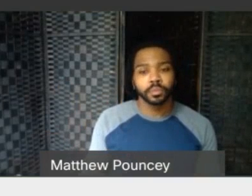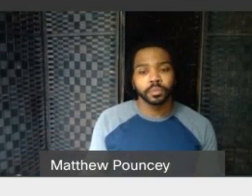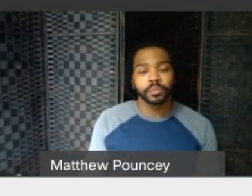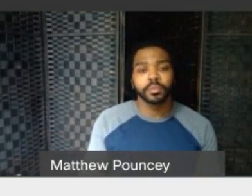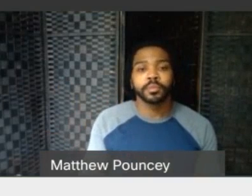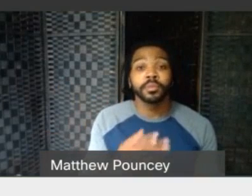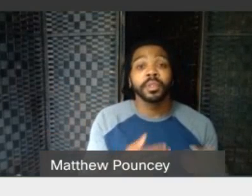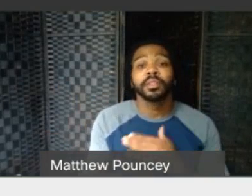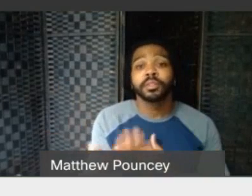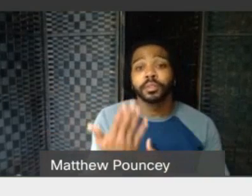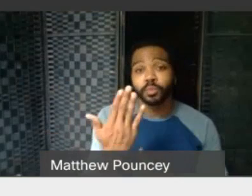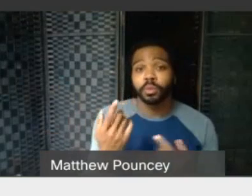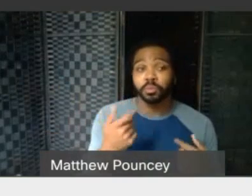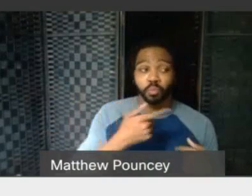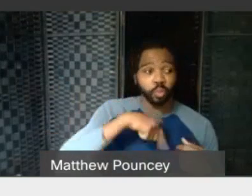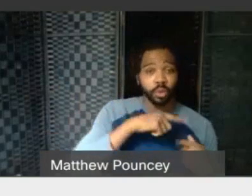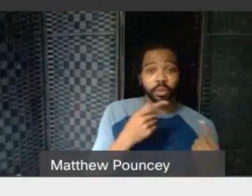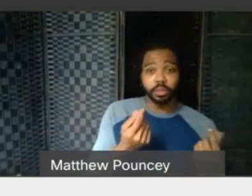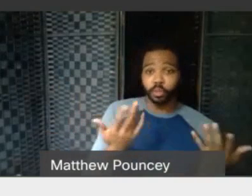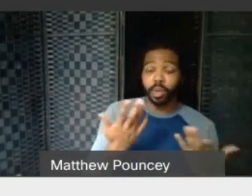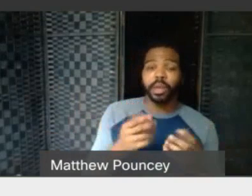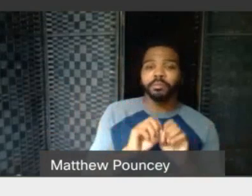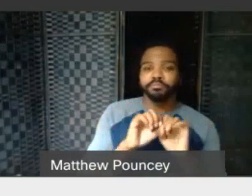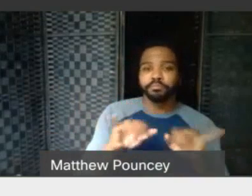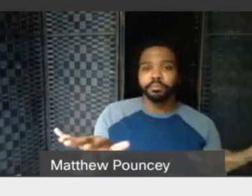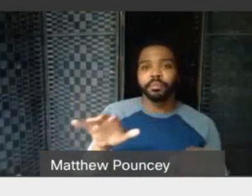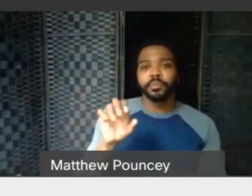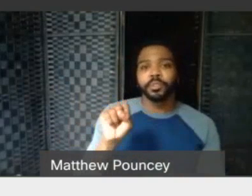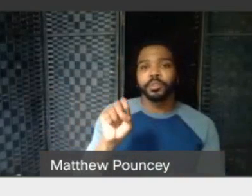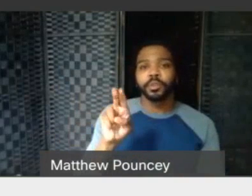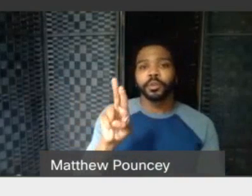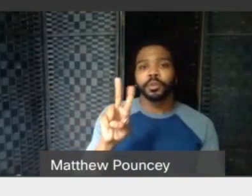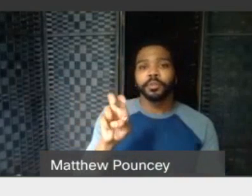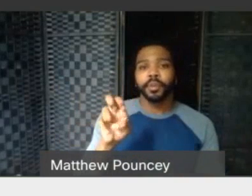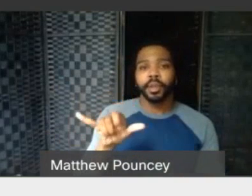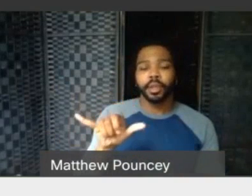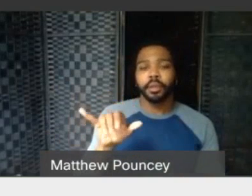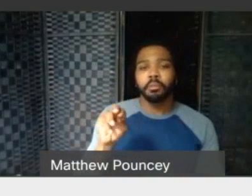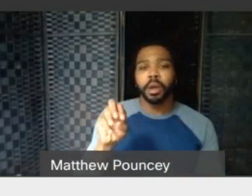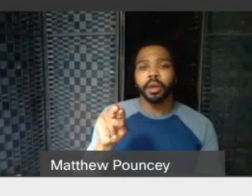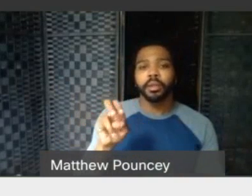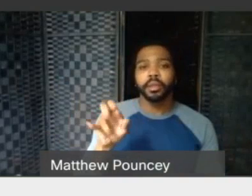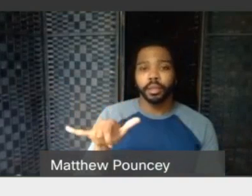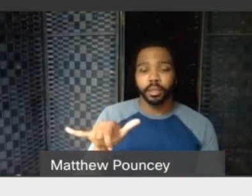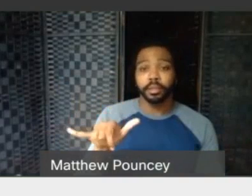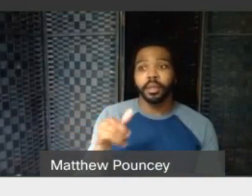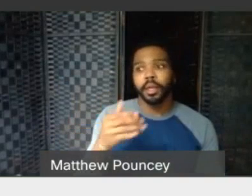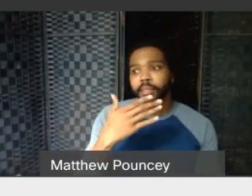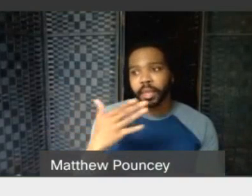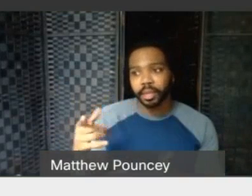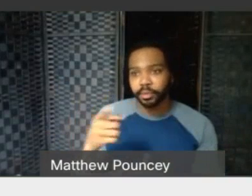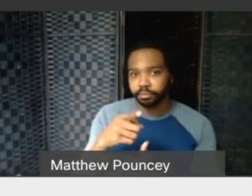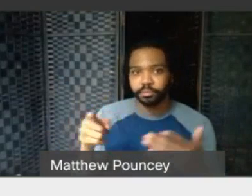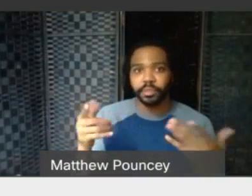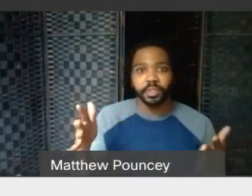and have sent it back. Please feel free to let us know, for you to comment, to